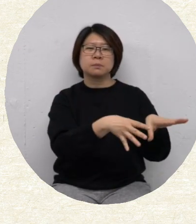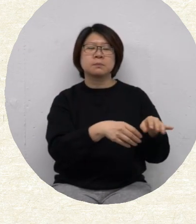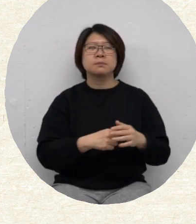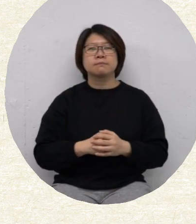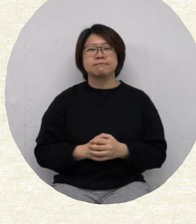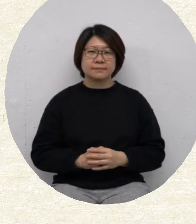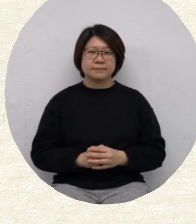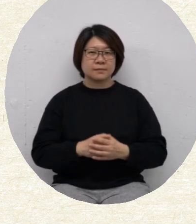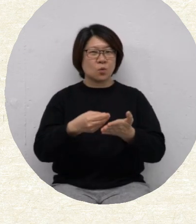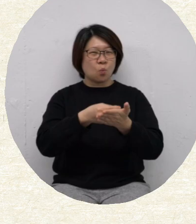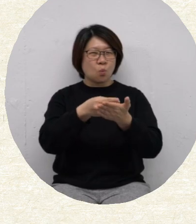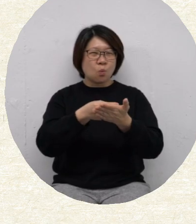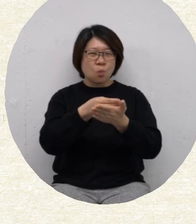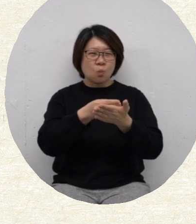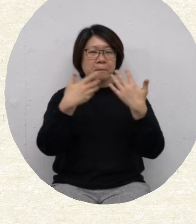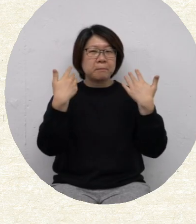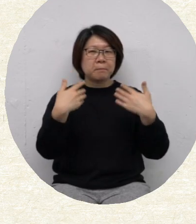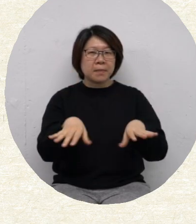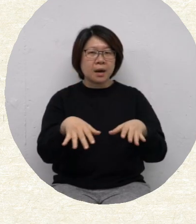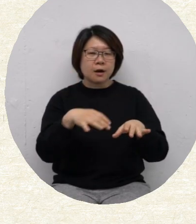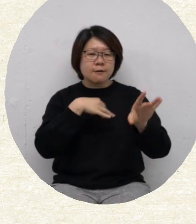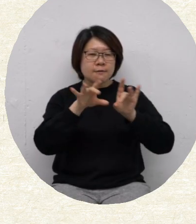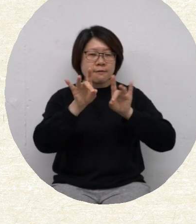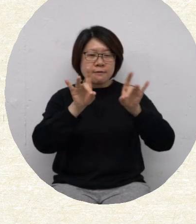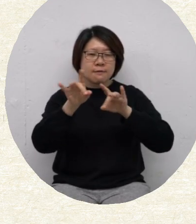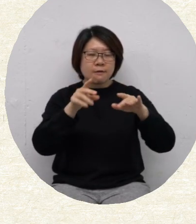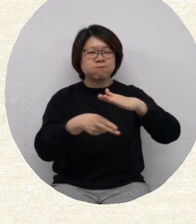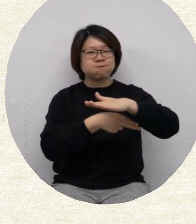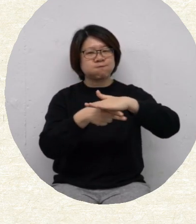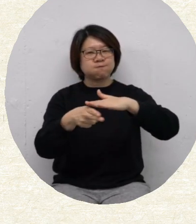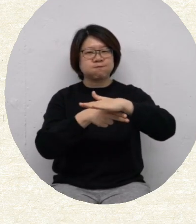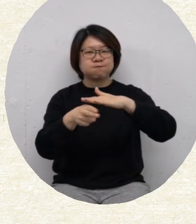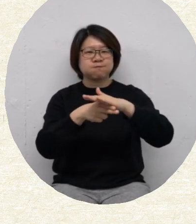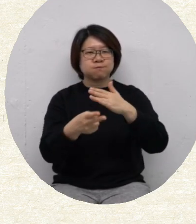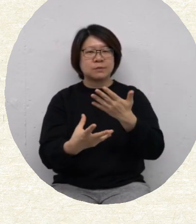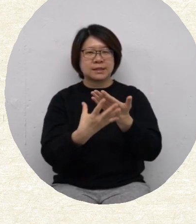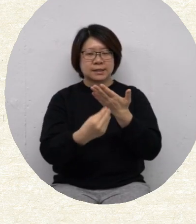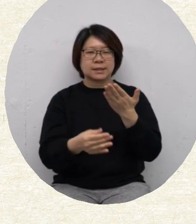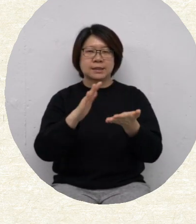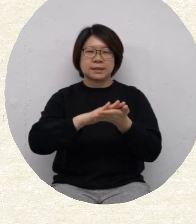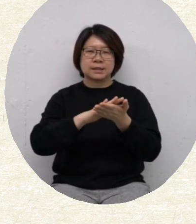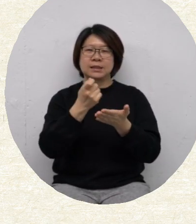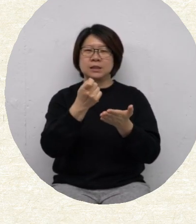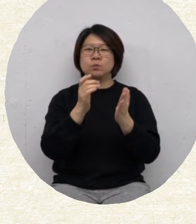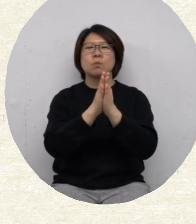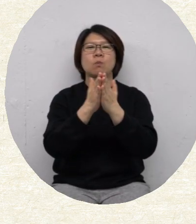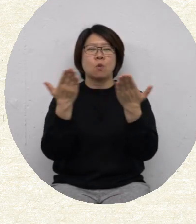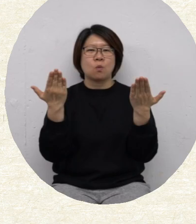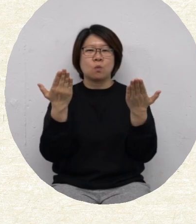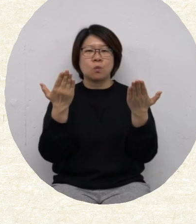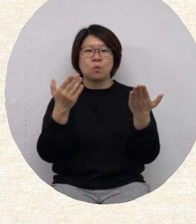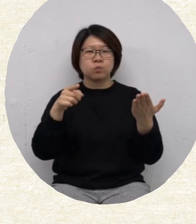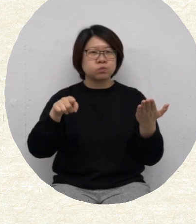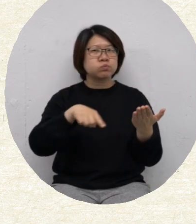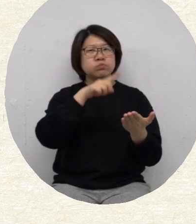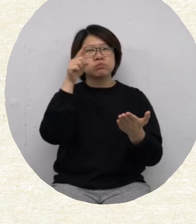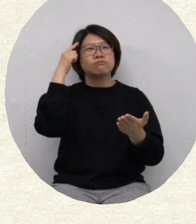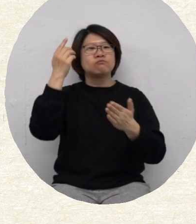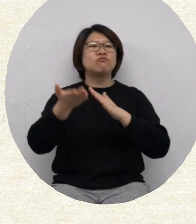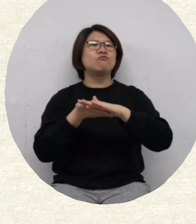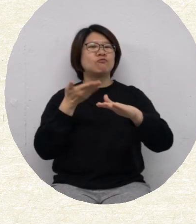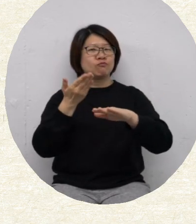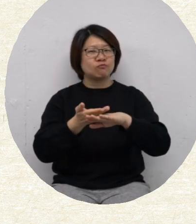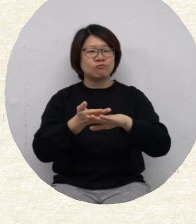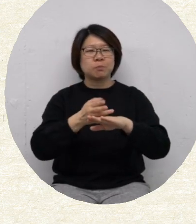and eventually discarded. For a couple of months, every day, I would bring in the Daily Mail from my